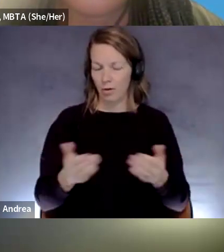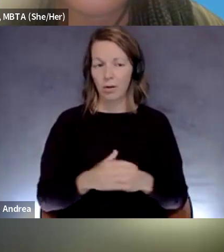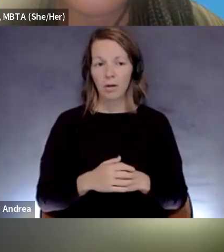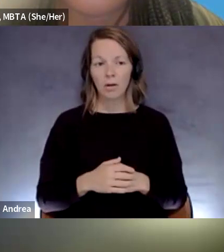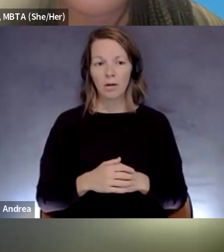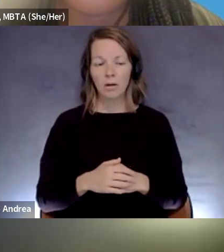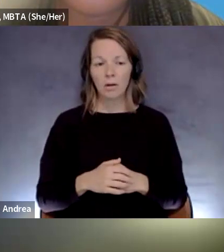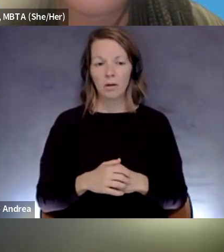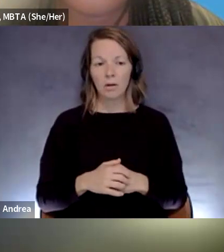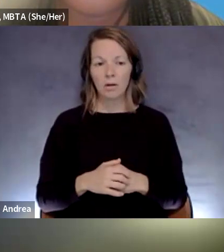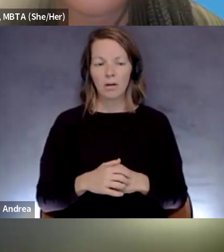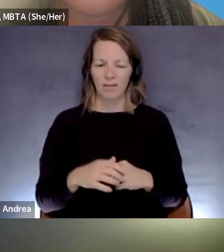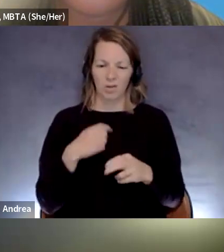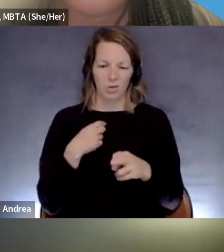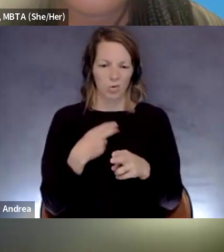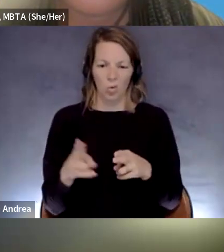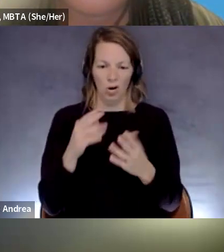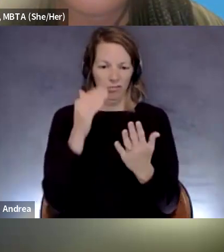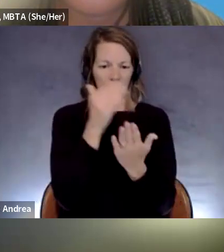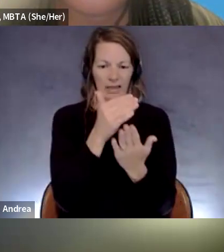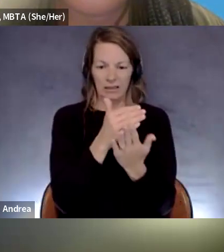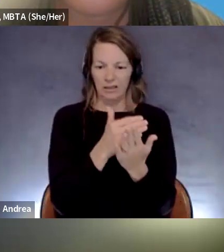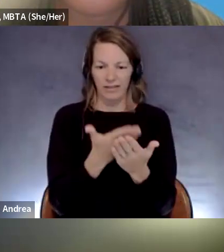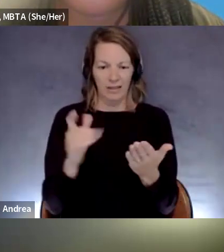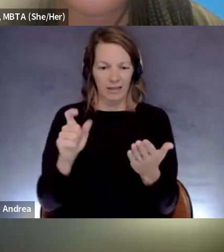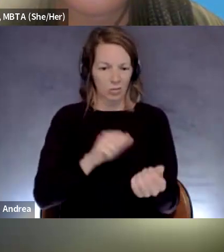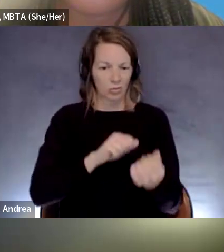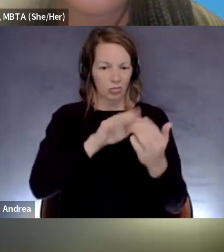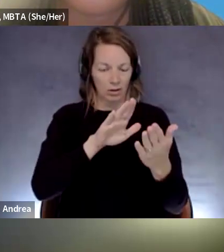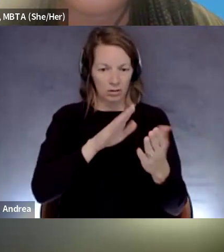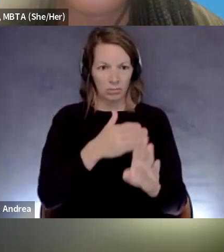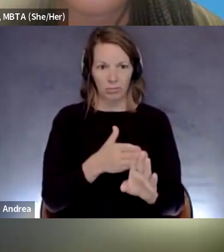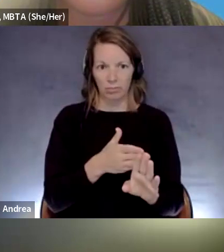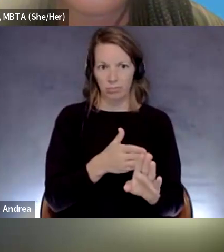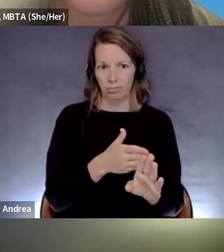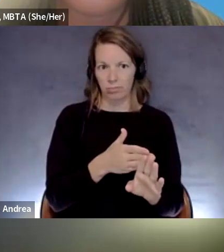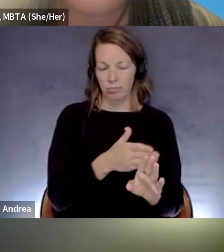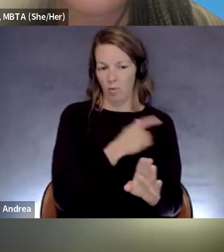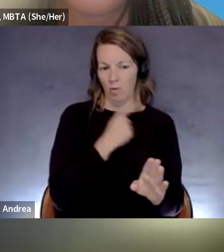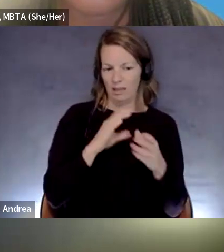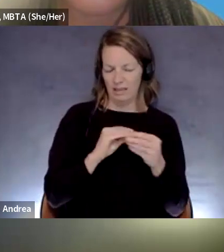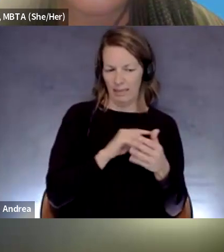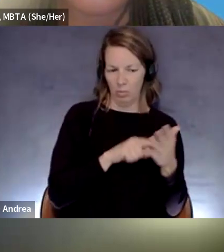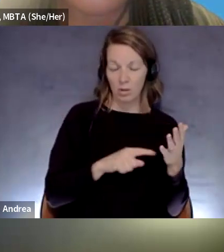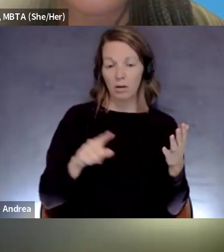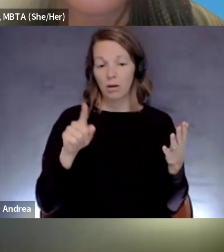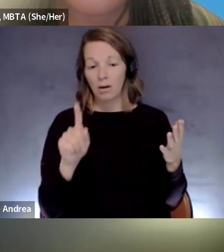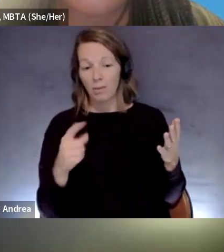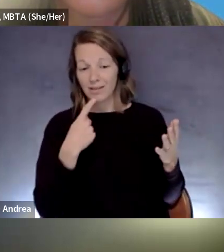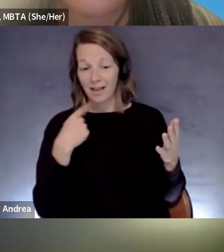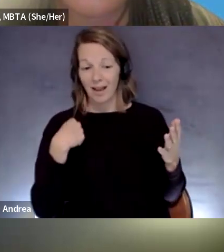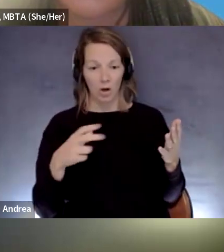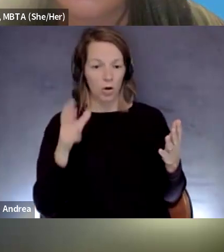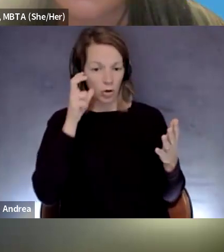Before I have a very short list of things I think need to be addressed. Before I say those things, I just want to say I